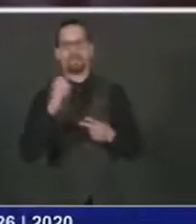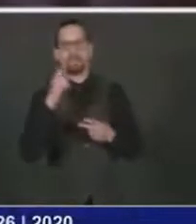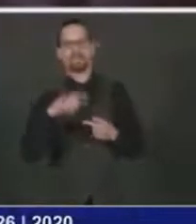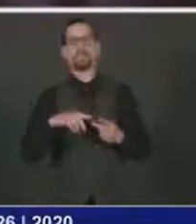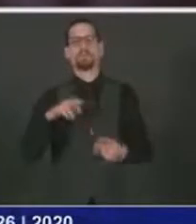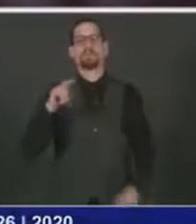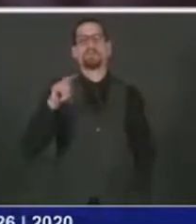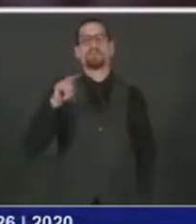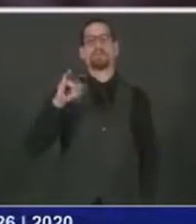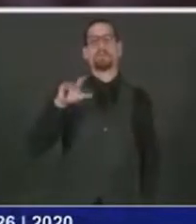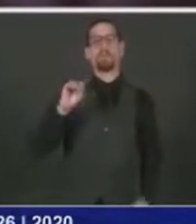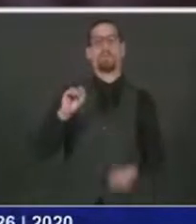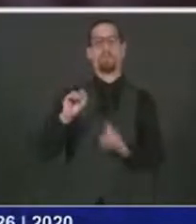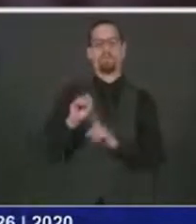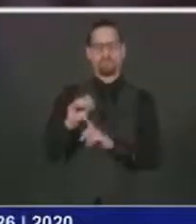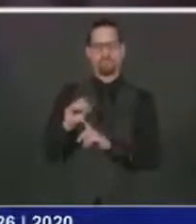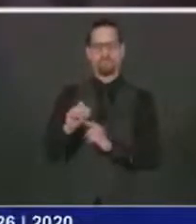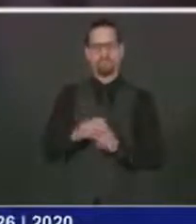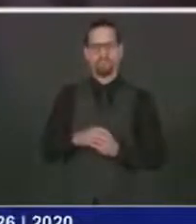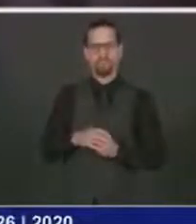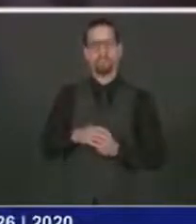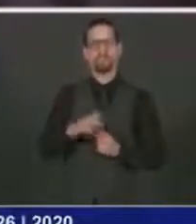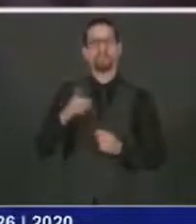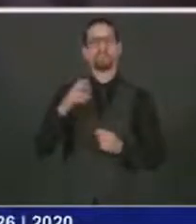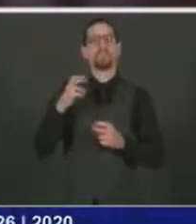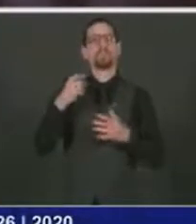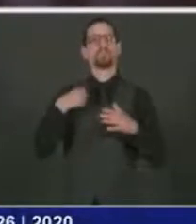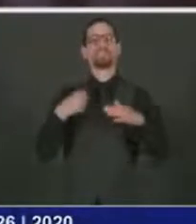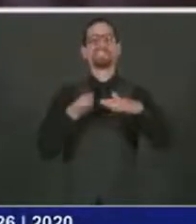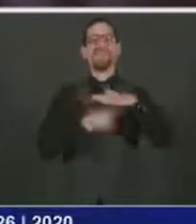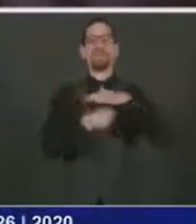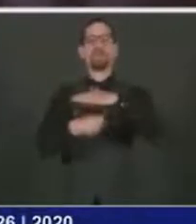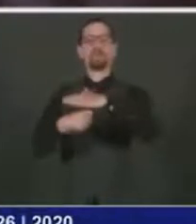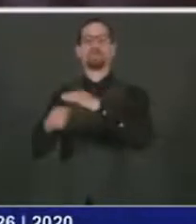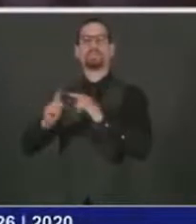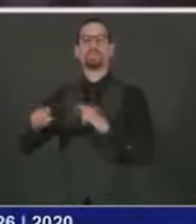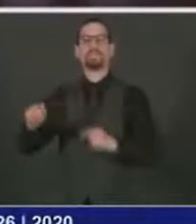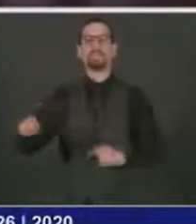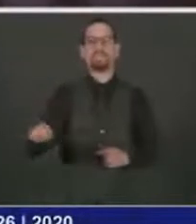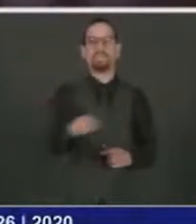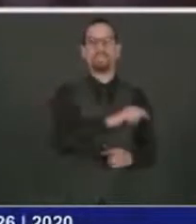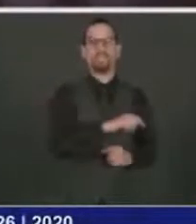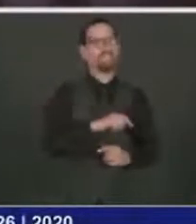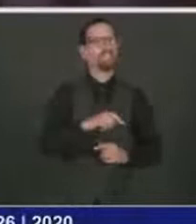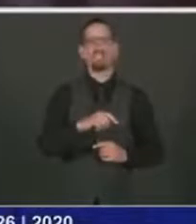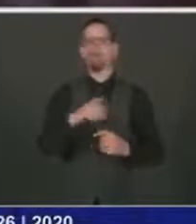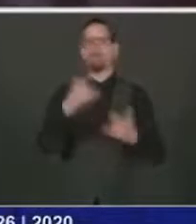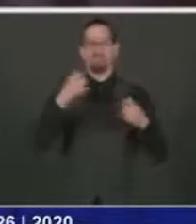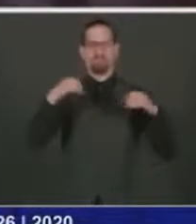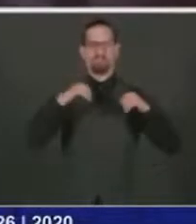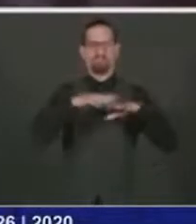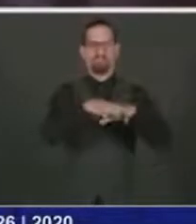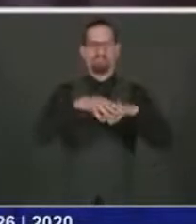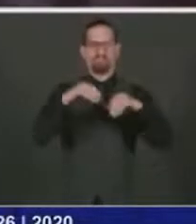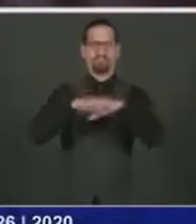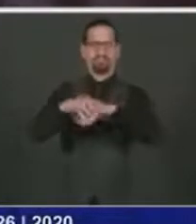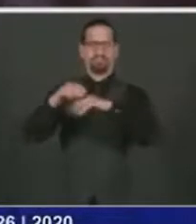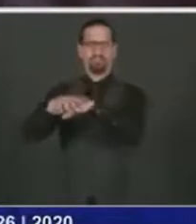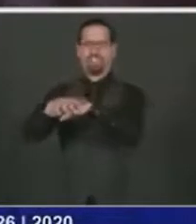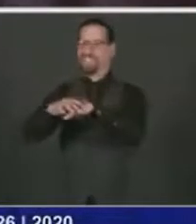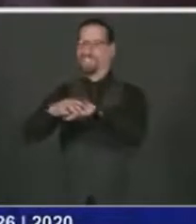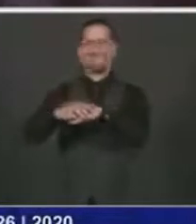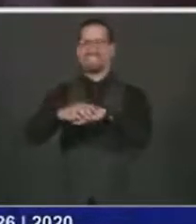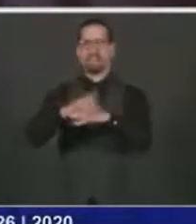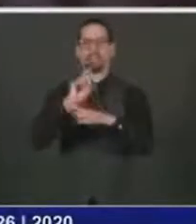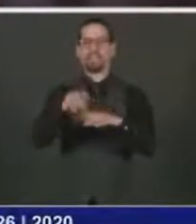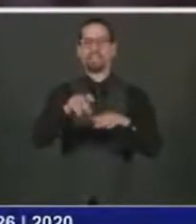to de-densify the shelters because we were concerned about the rate of spread in shelters in dense congregate settings. And